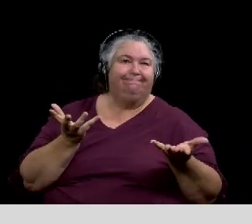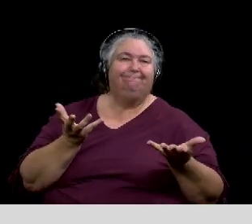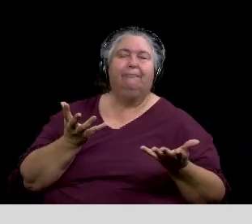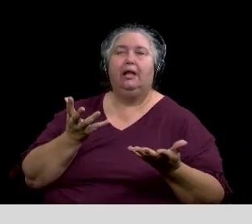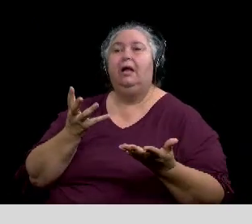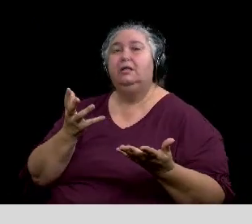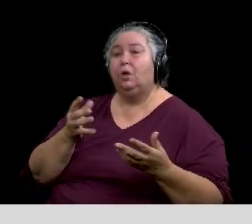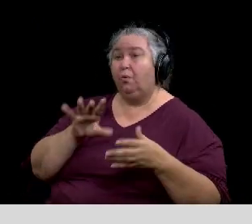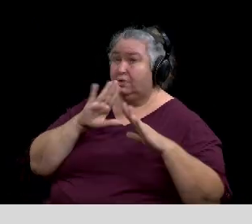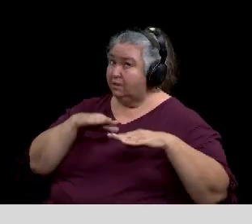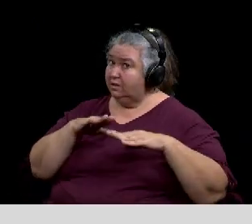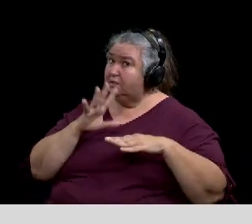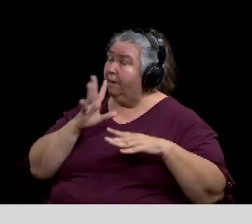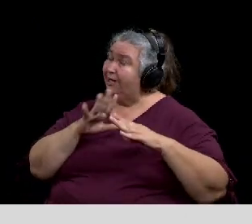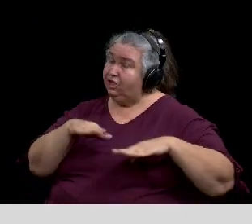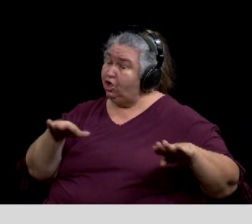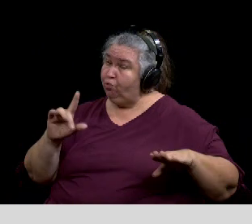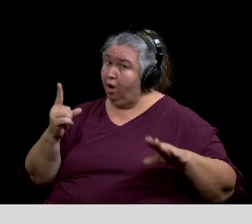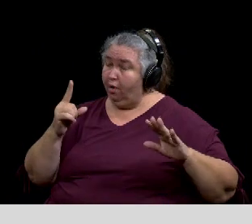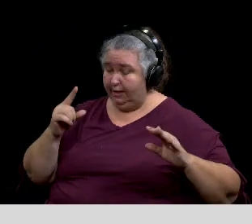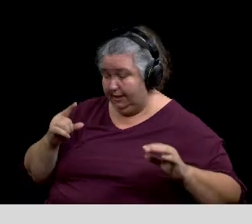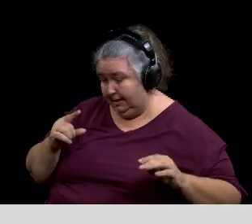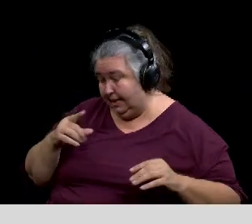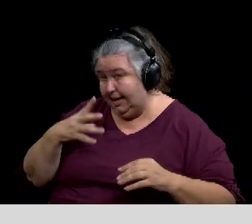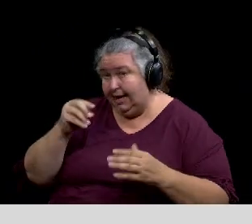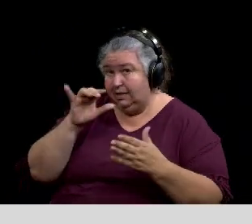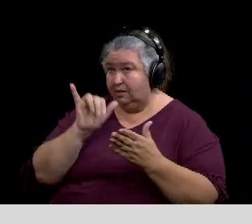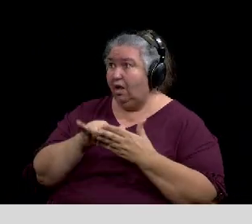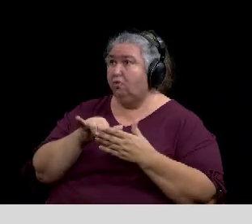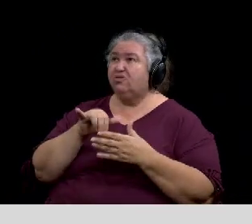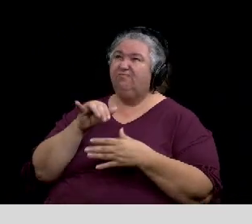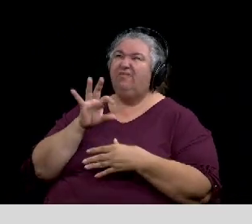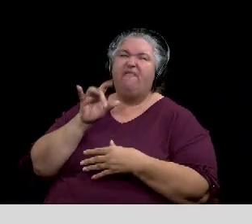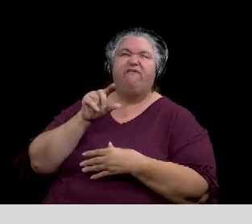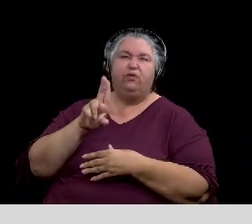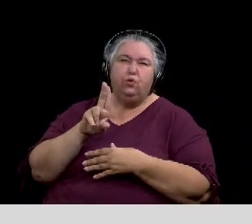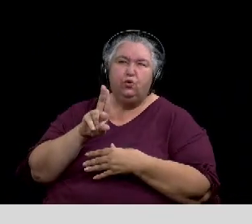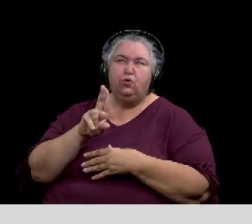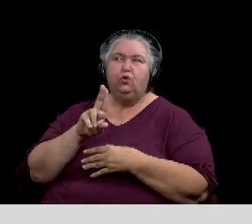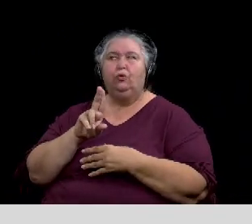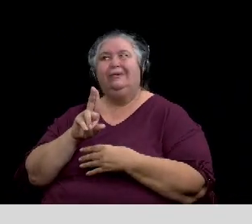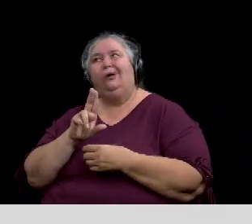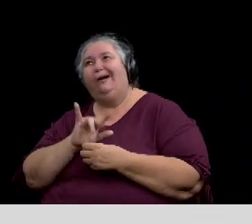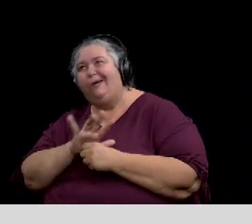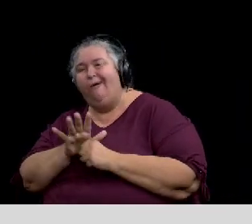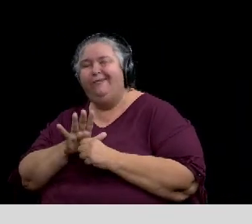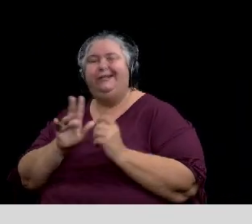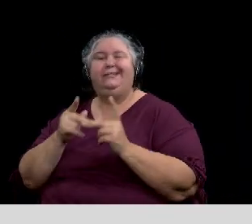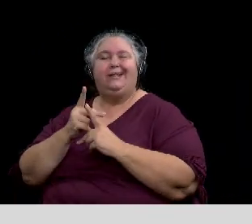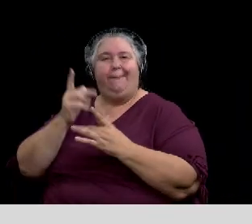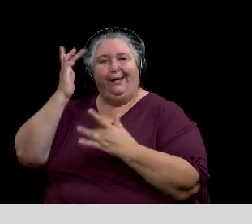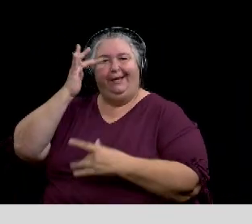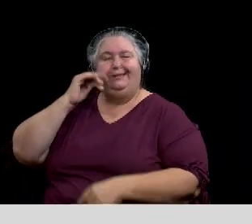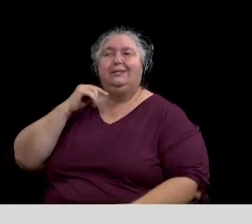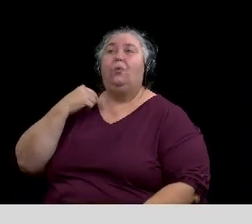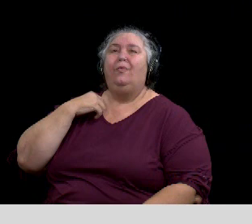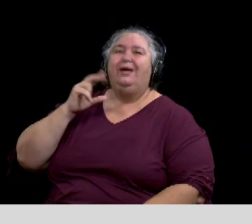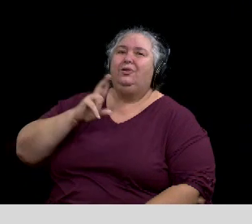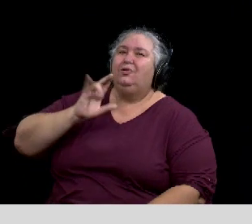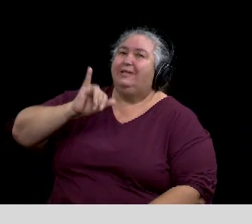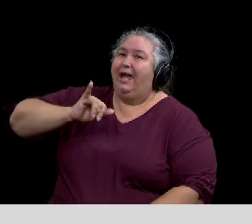talking about children only here, and these are influenza-like, COVID-like illness. We use that